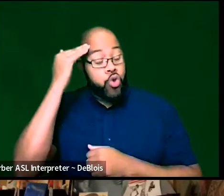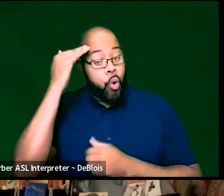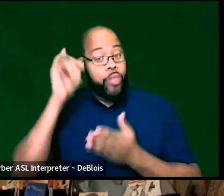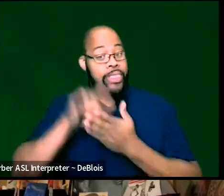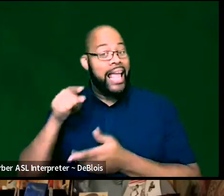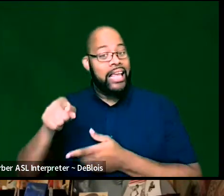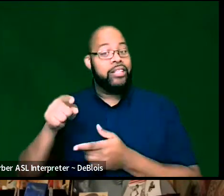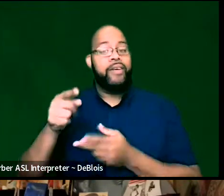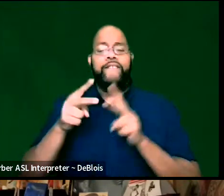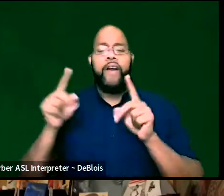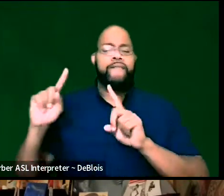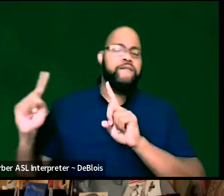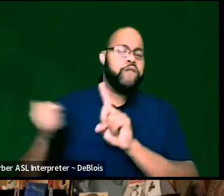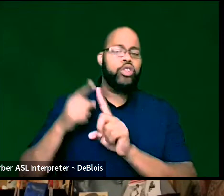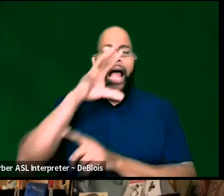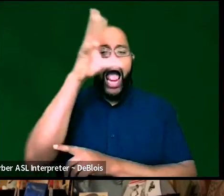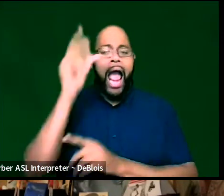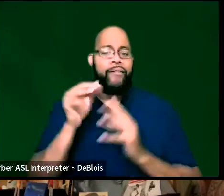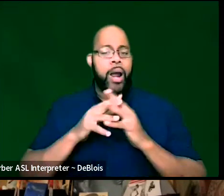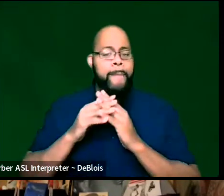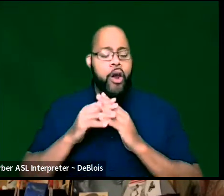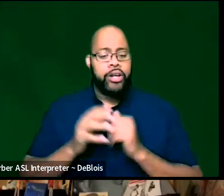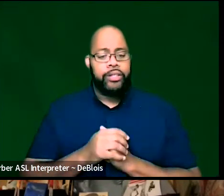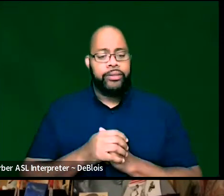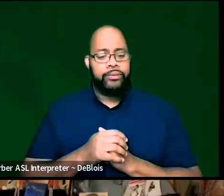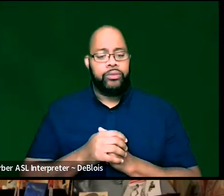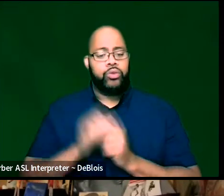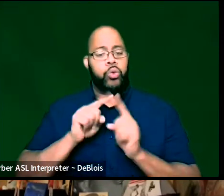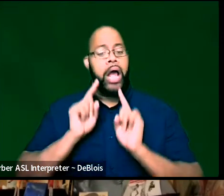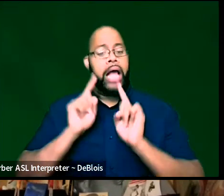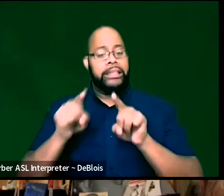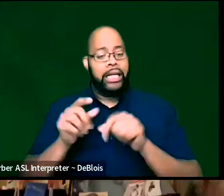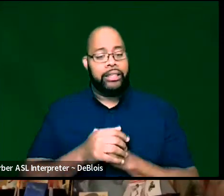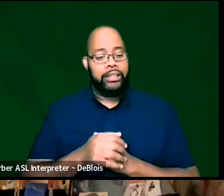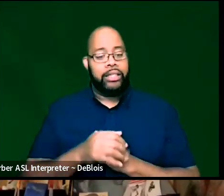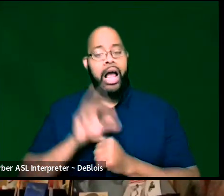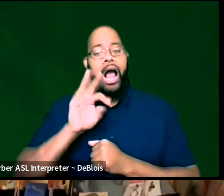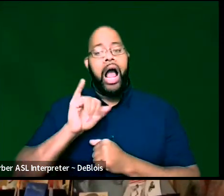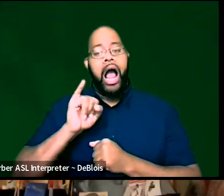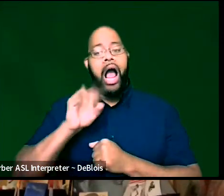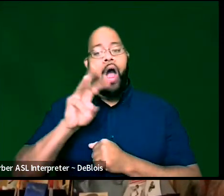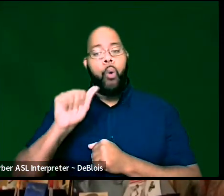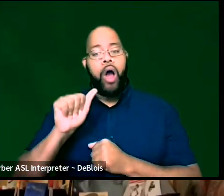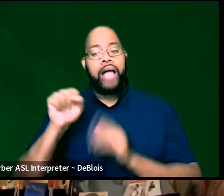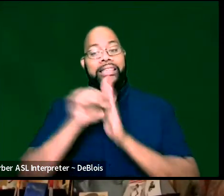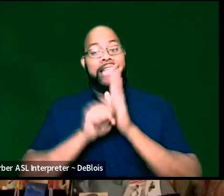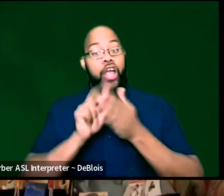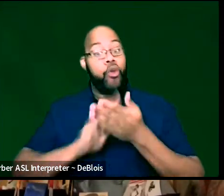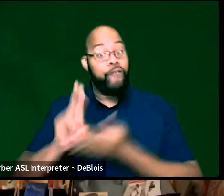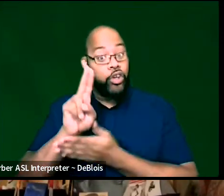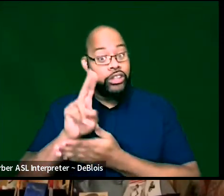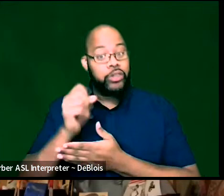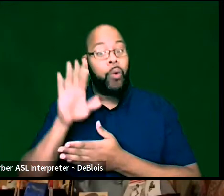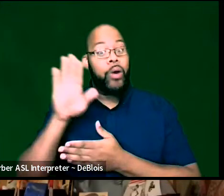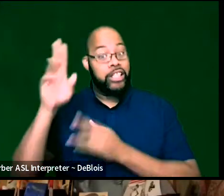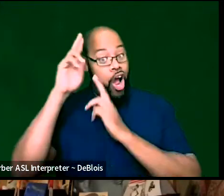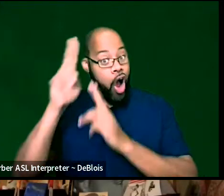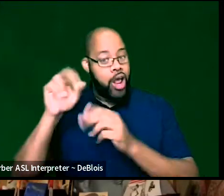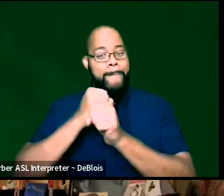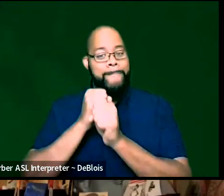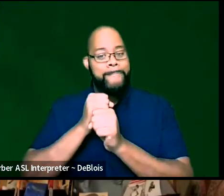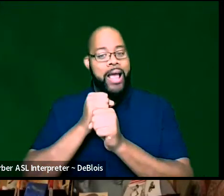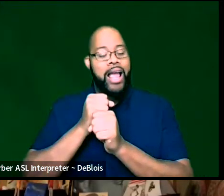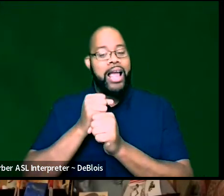that he was the very first African-American to attend Iowa State University. So in his honor, they created